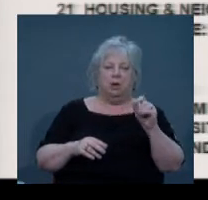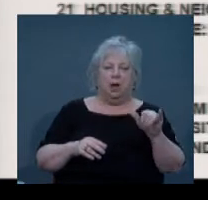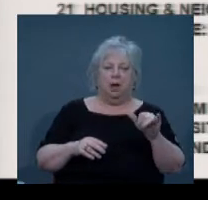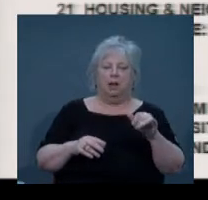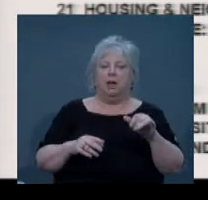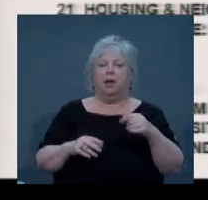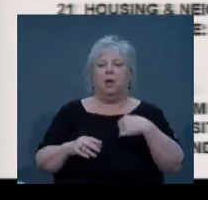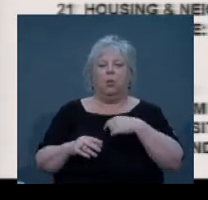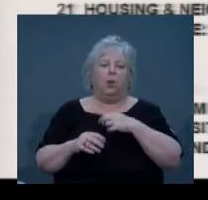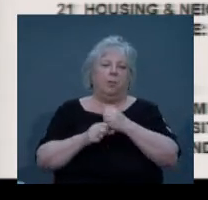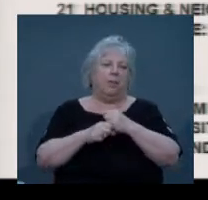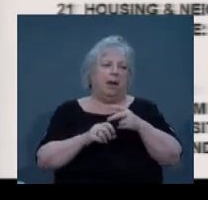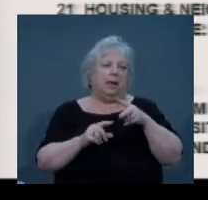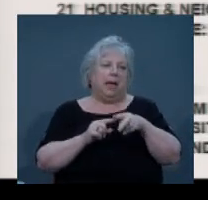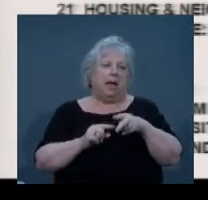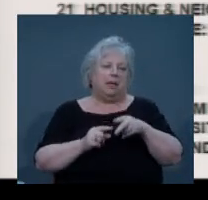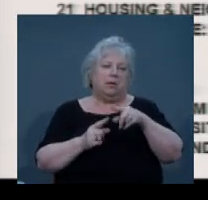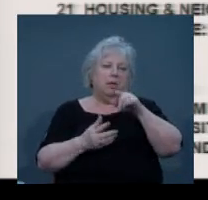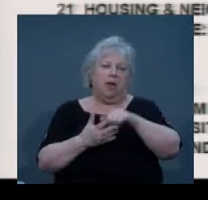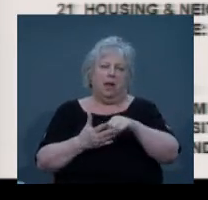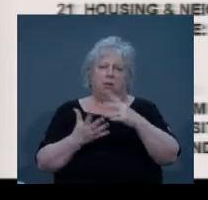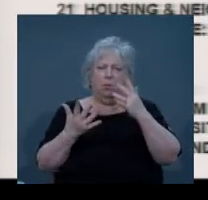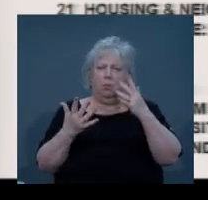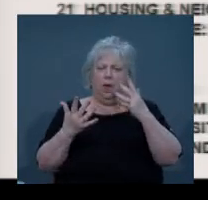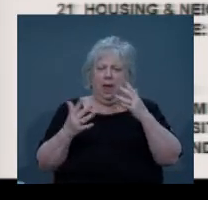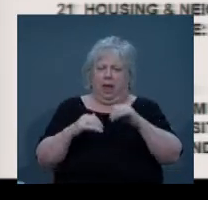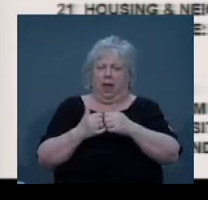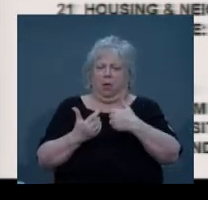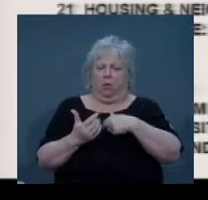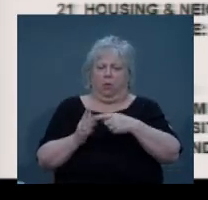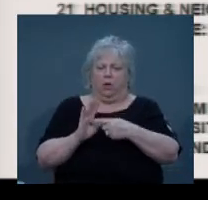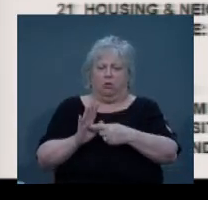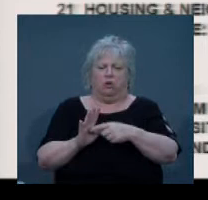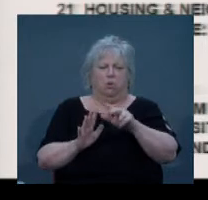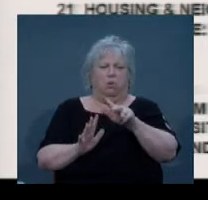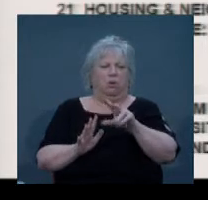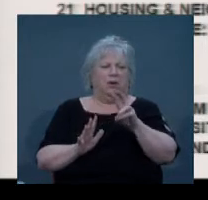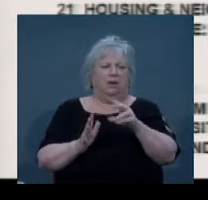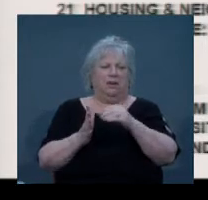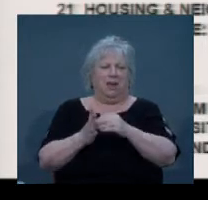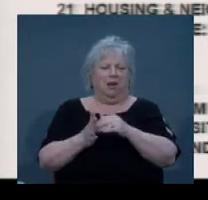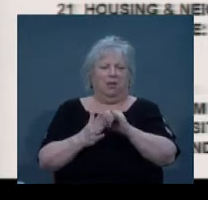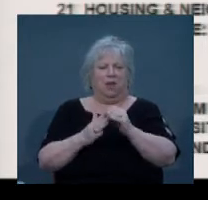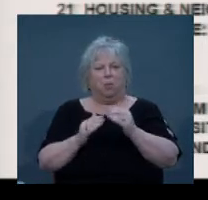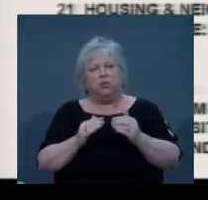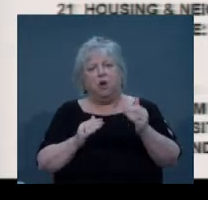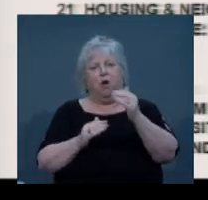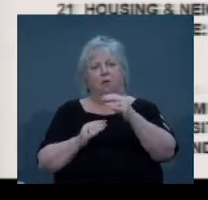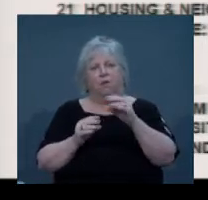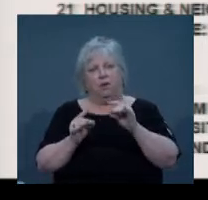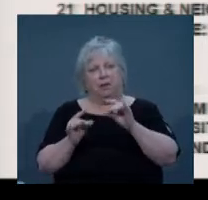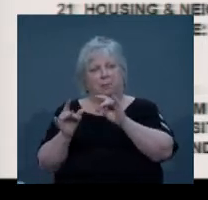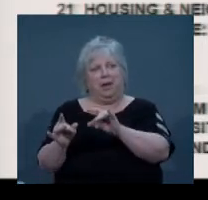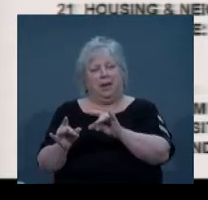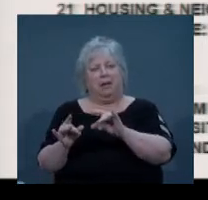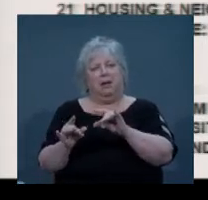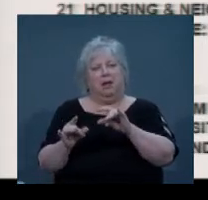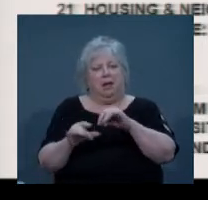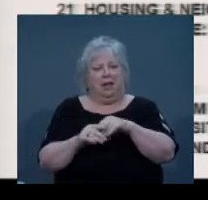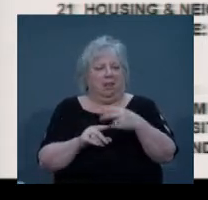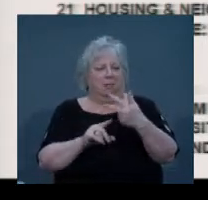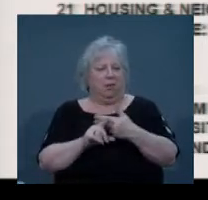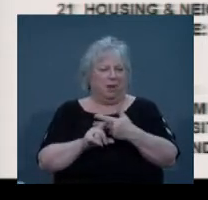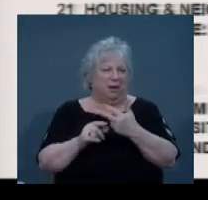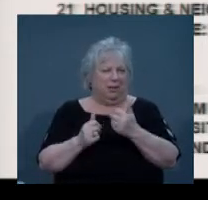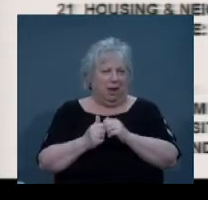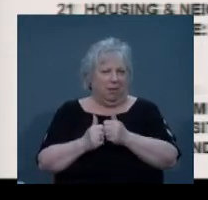some cuts to theirs, so how do we still show 36,000 that was overspent in just the 3